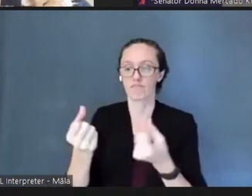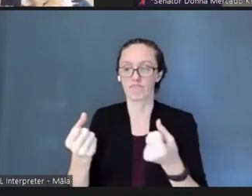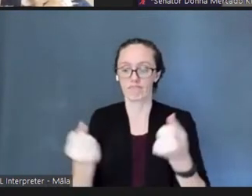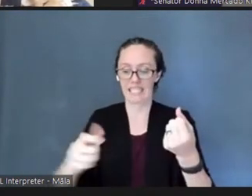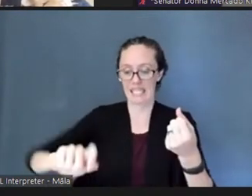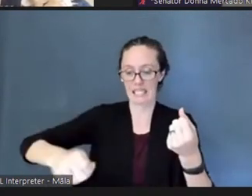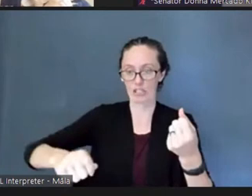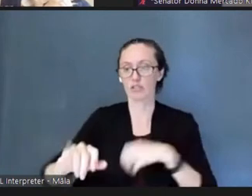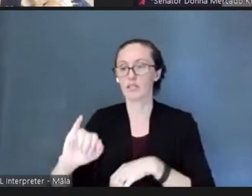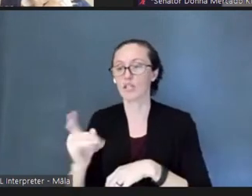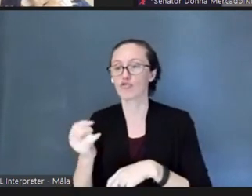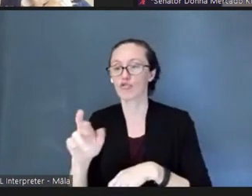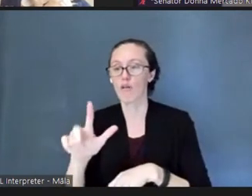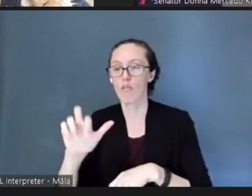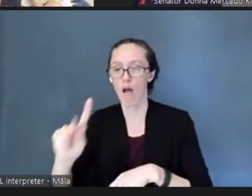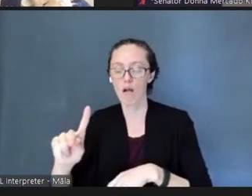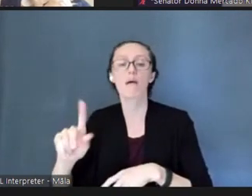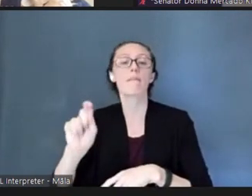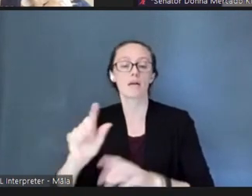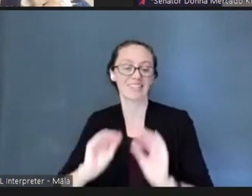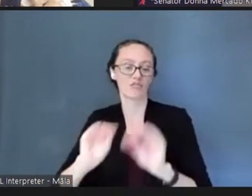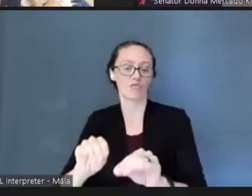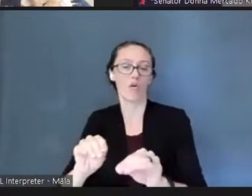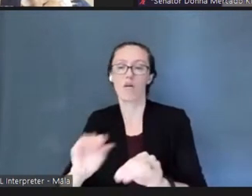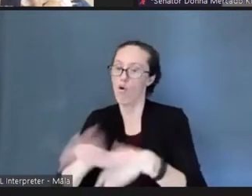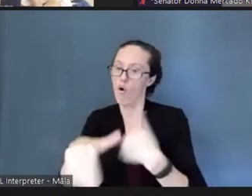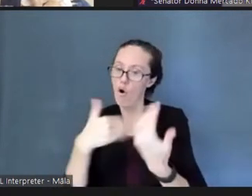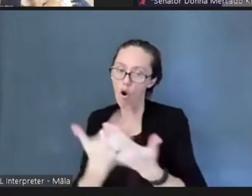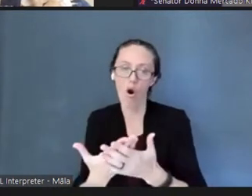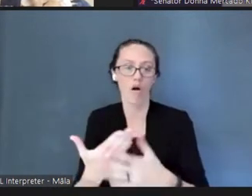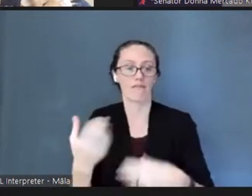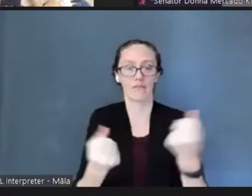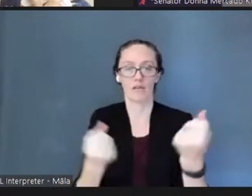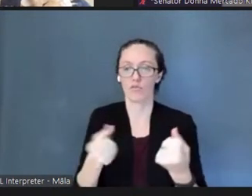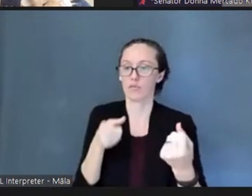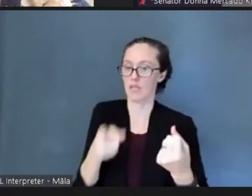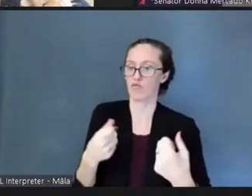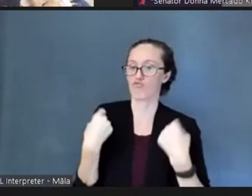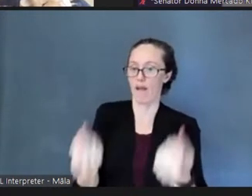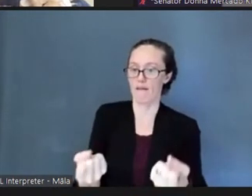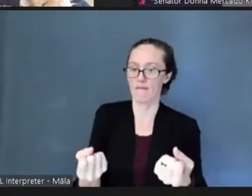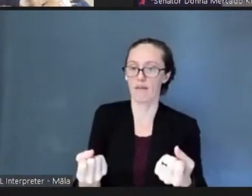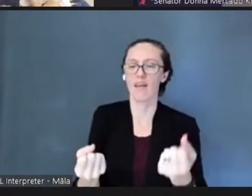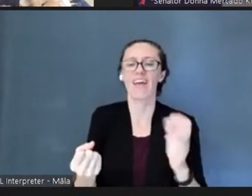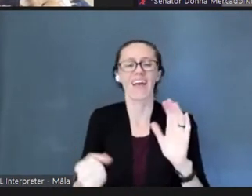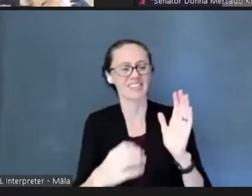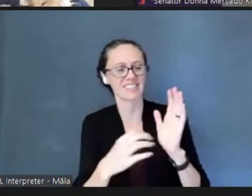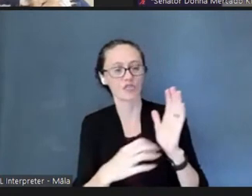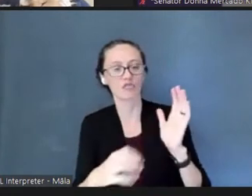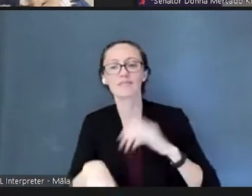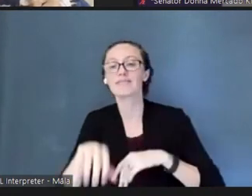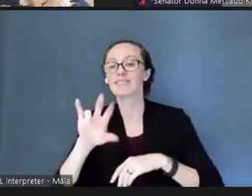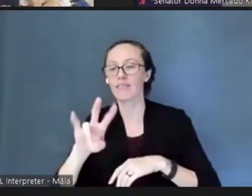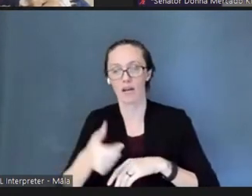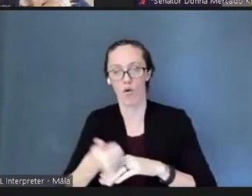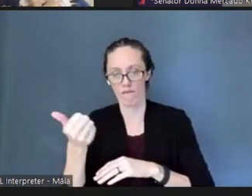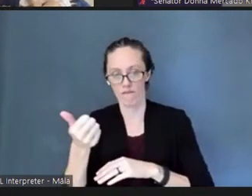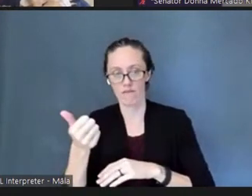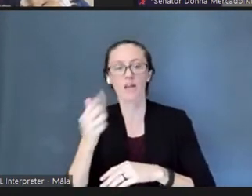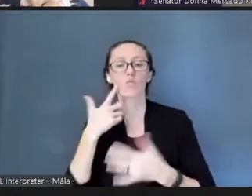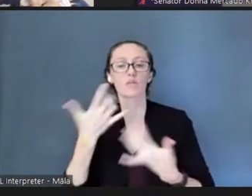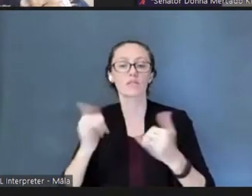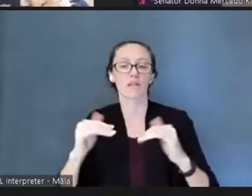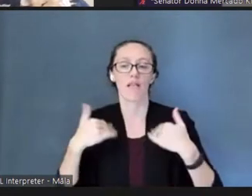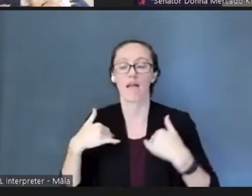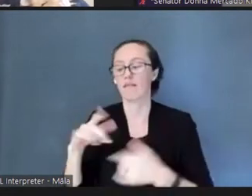installed in all vehicles that person owns or drives. And we take out section two, number seven. And as I mentioned, it will still have the defective